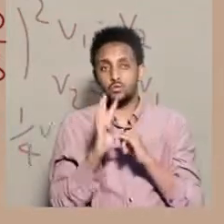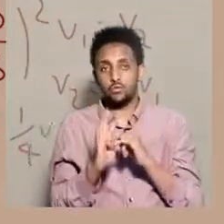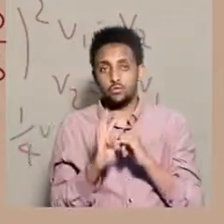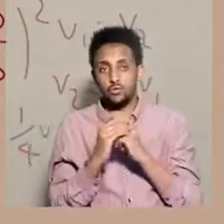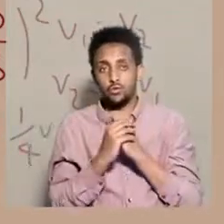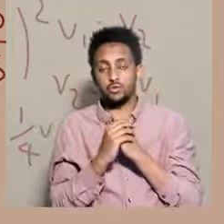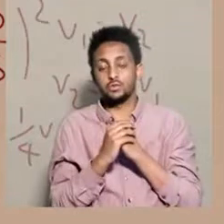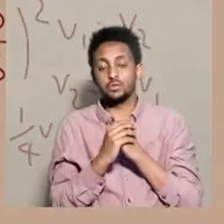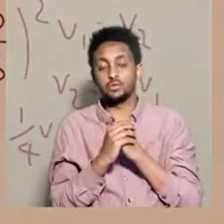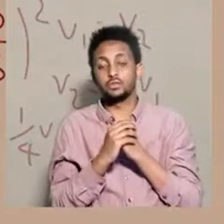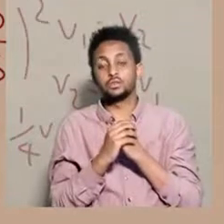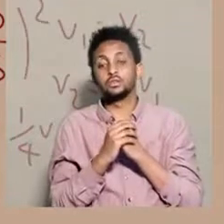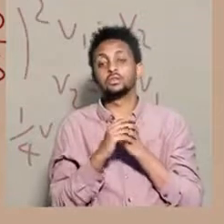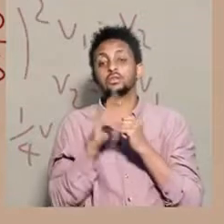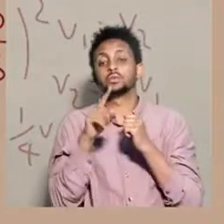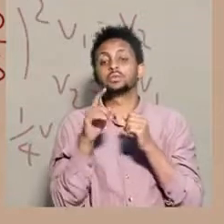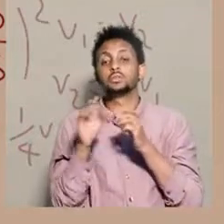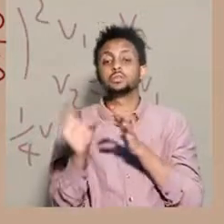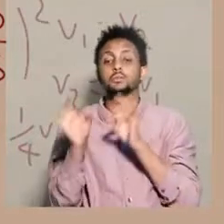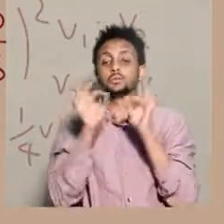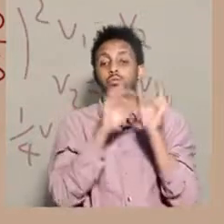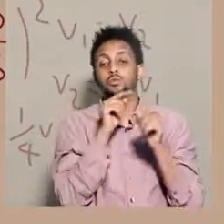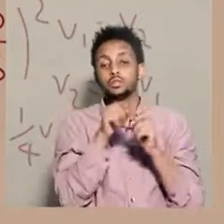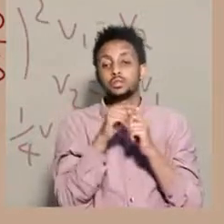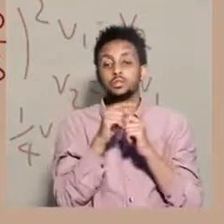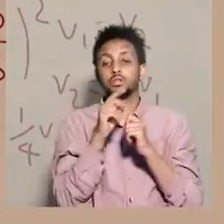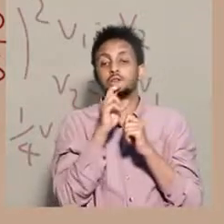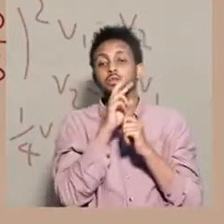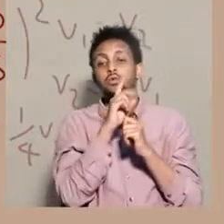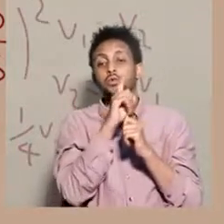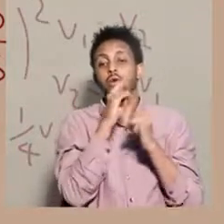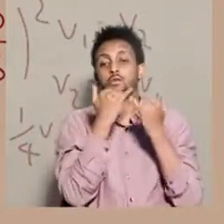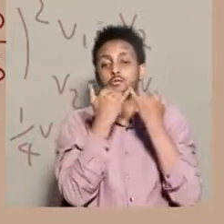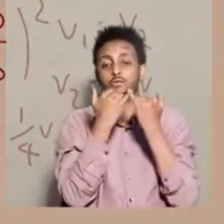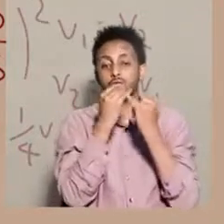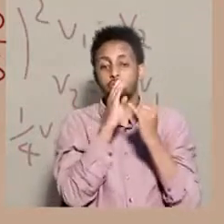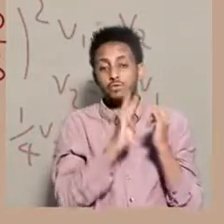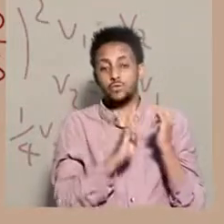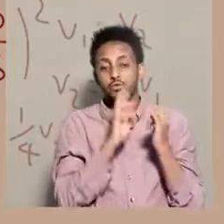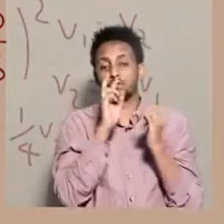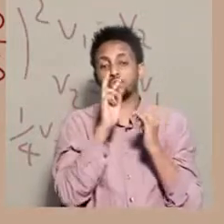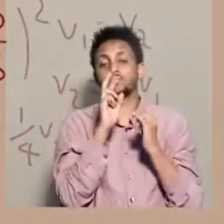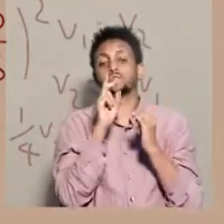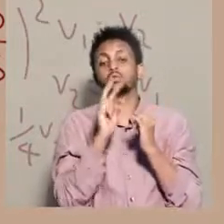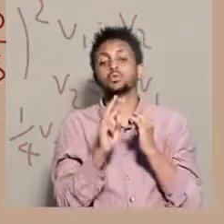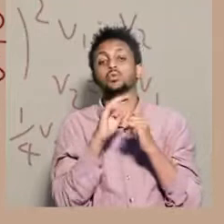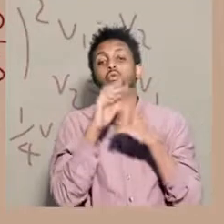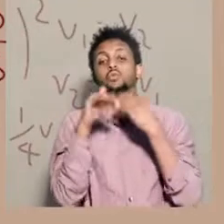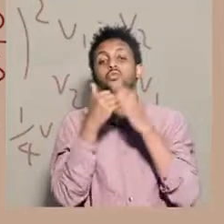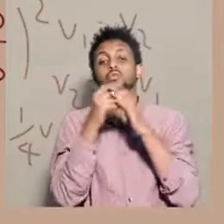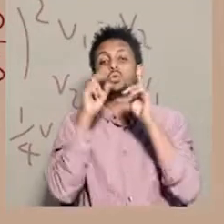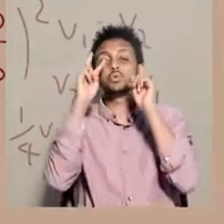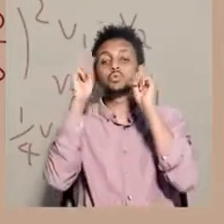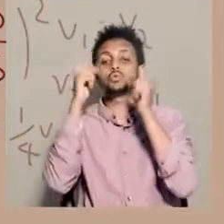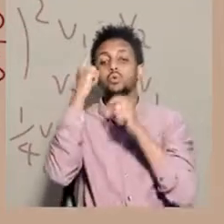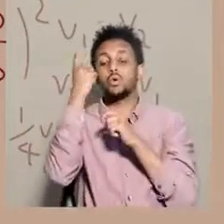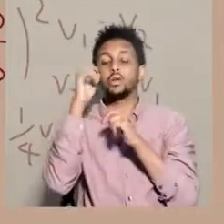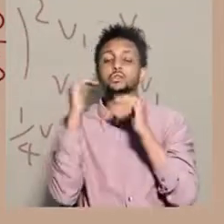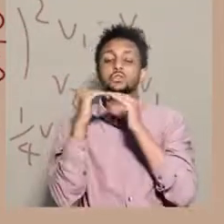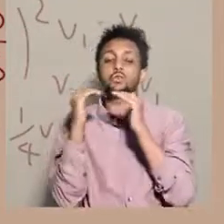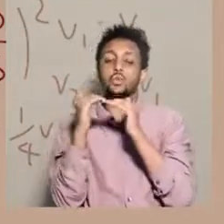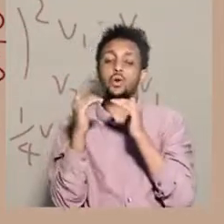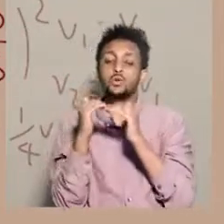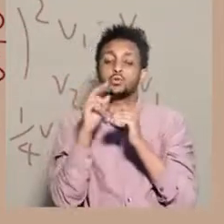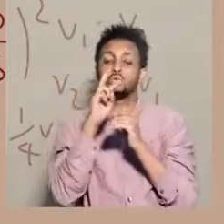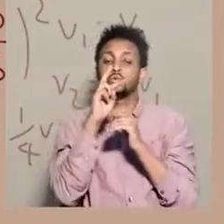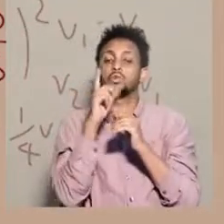V2. So we can substitute here as 1/4 of V2, the whole squared is equals